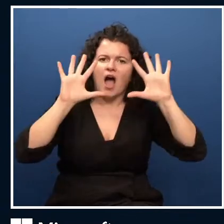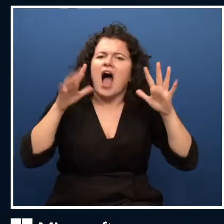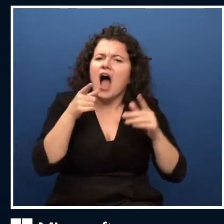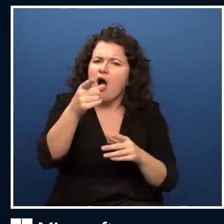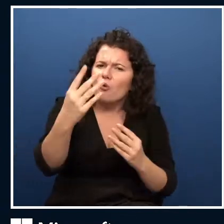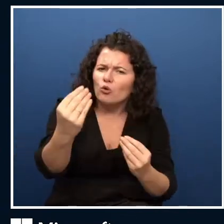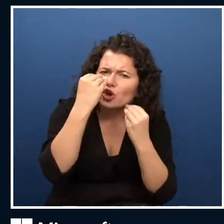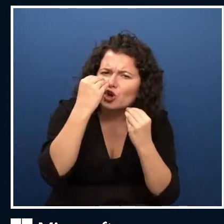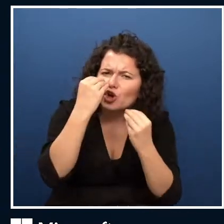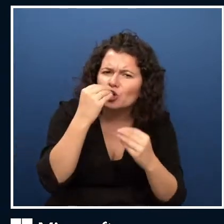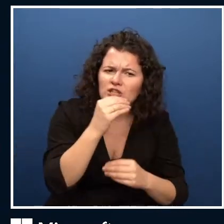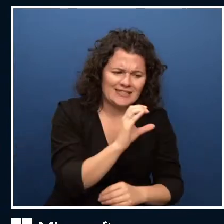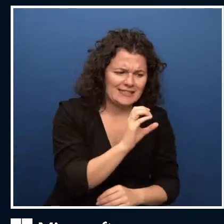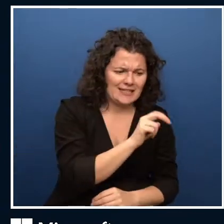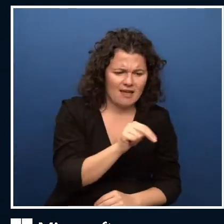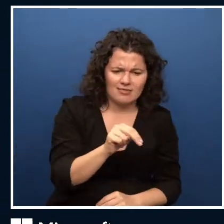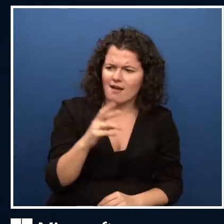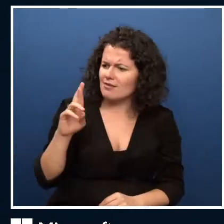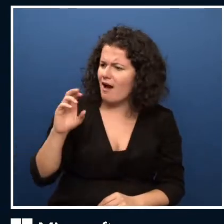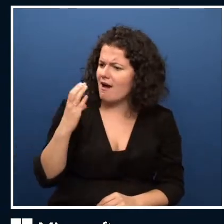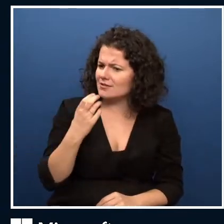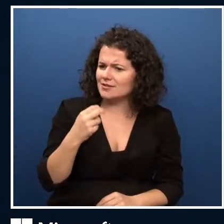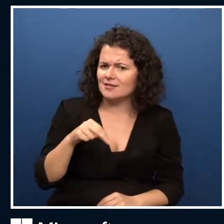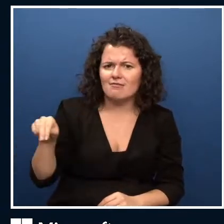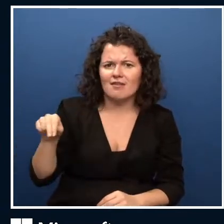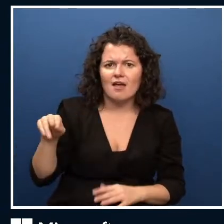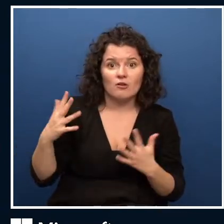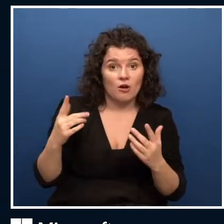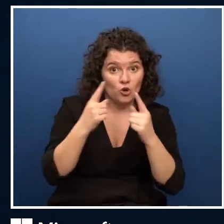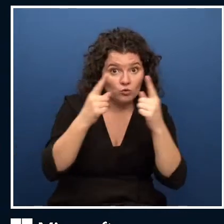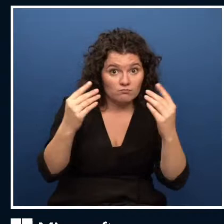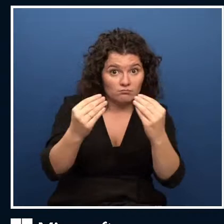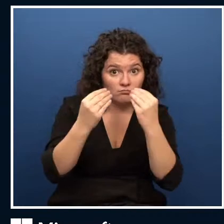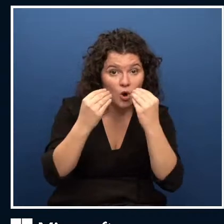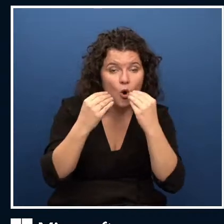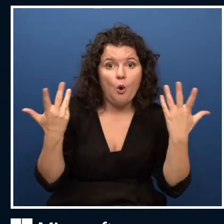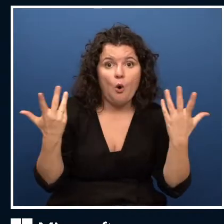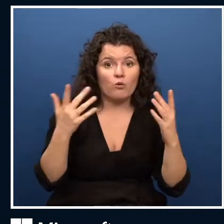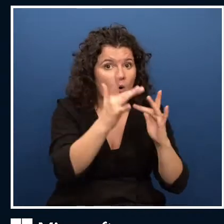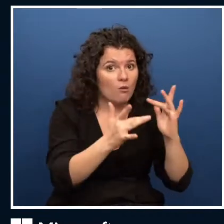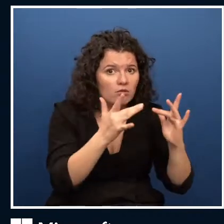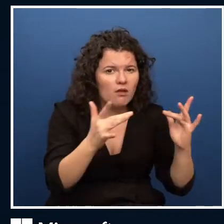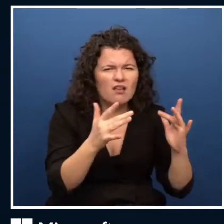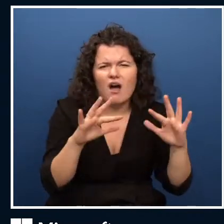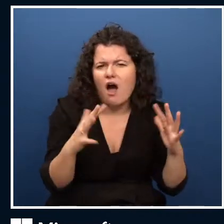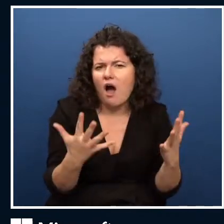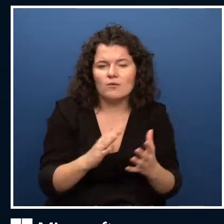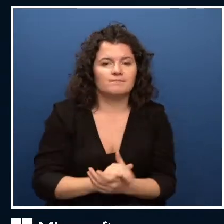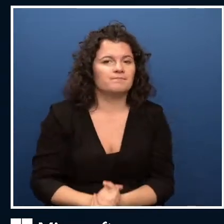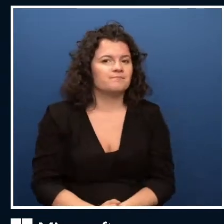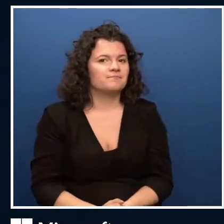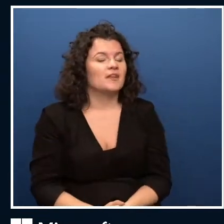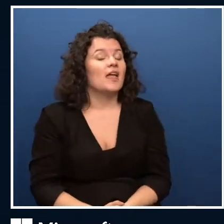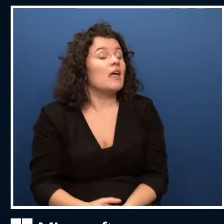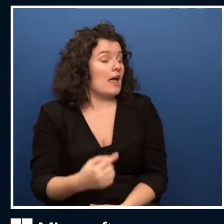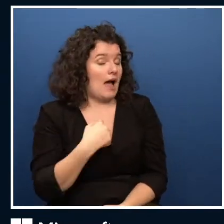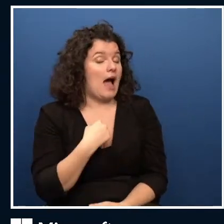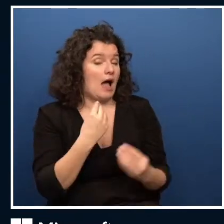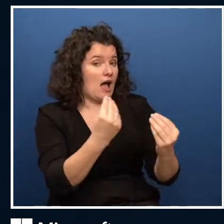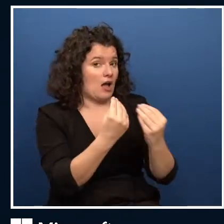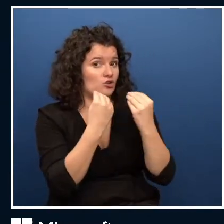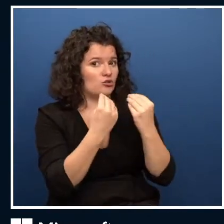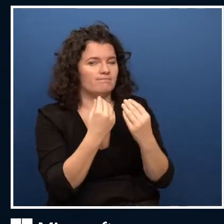your course that you're on? Yeah, so everything that I learned about AI